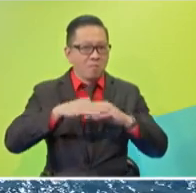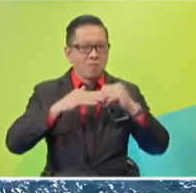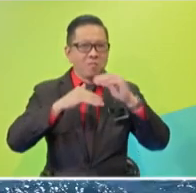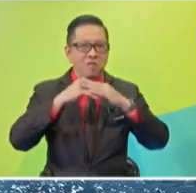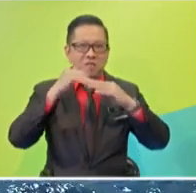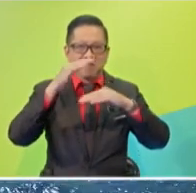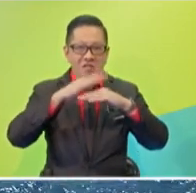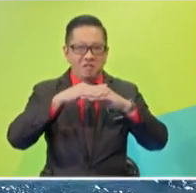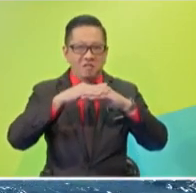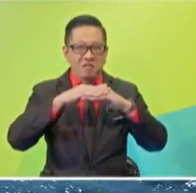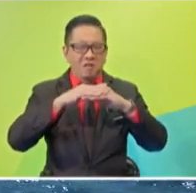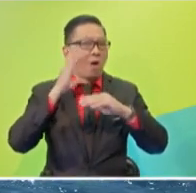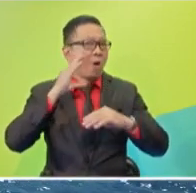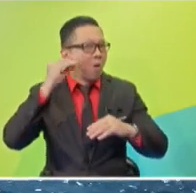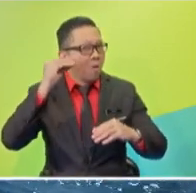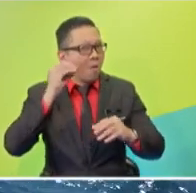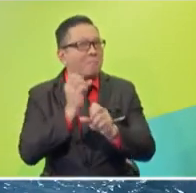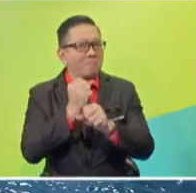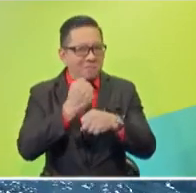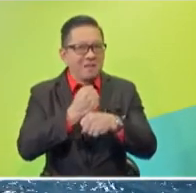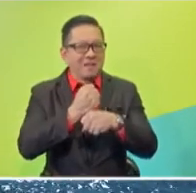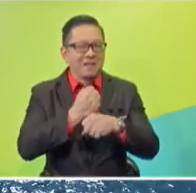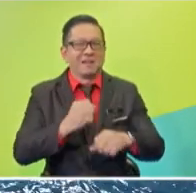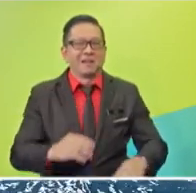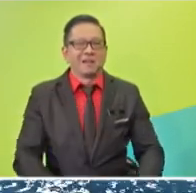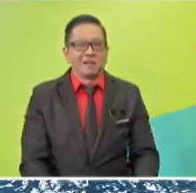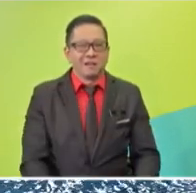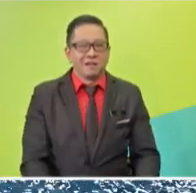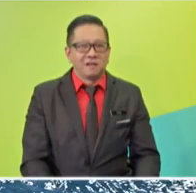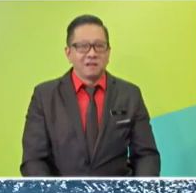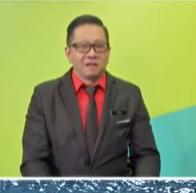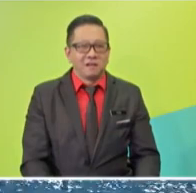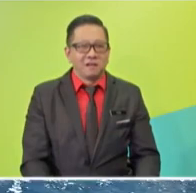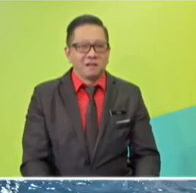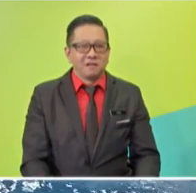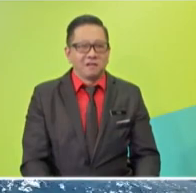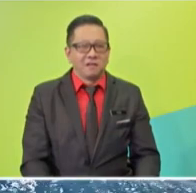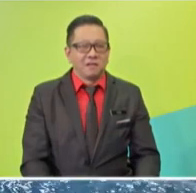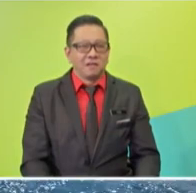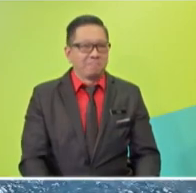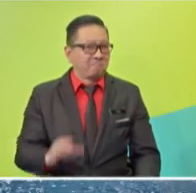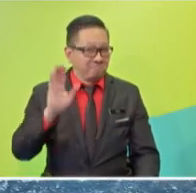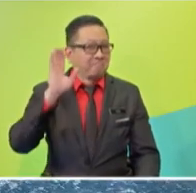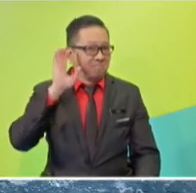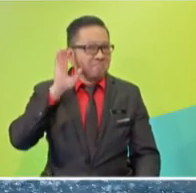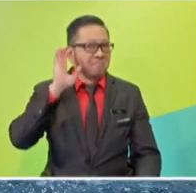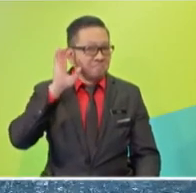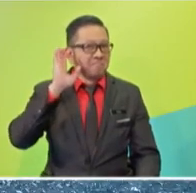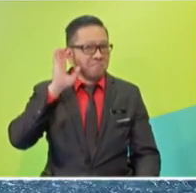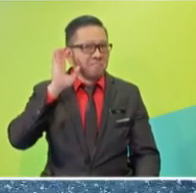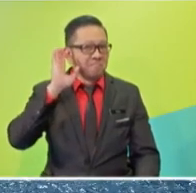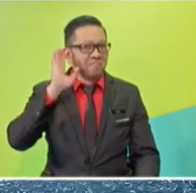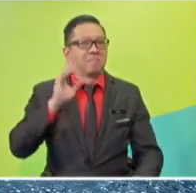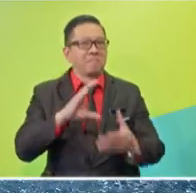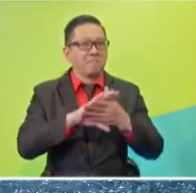and other facilities. Okay, so they need to listen carefully, right? To Ilman's